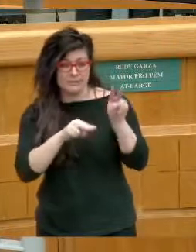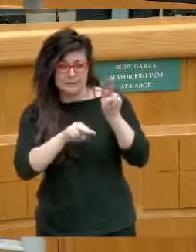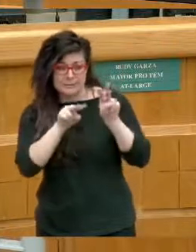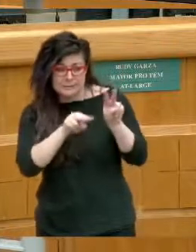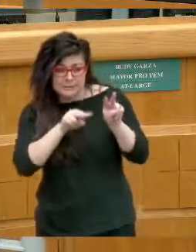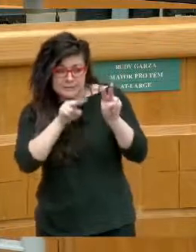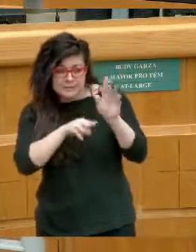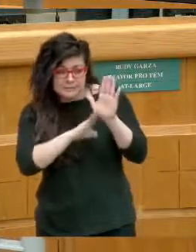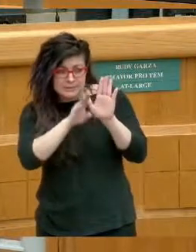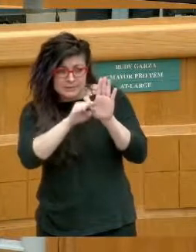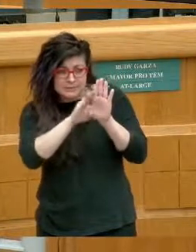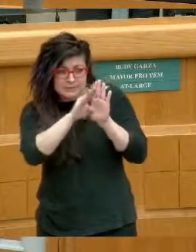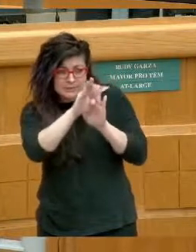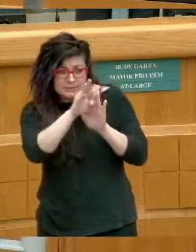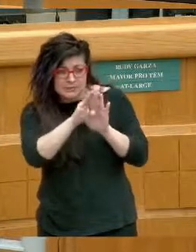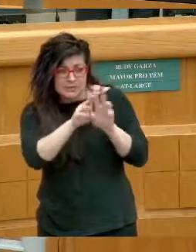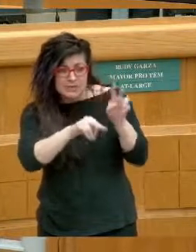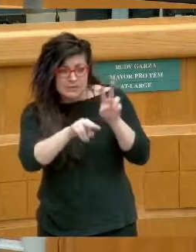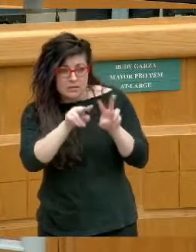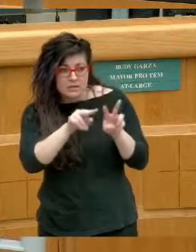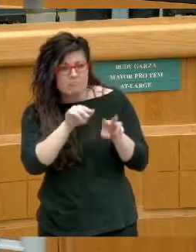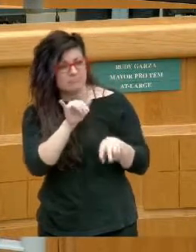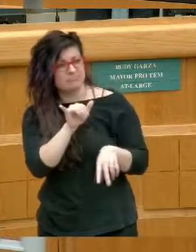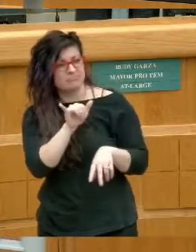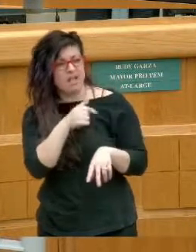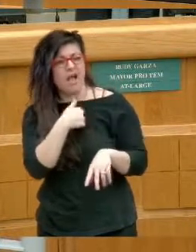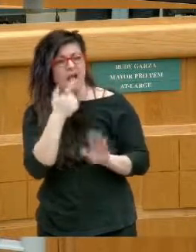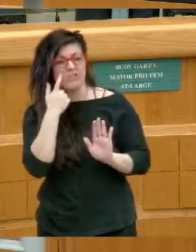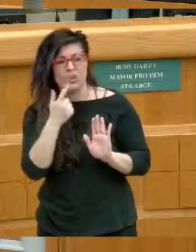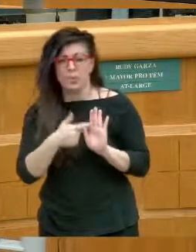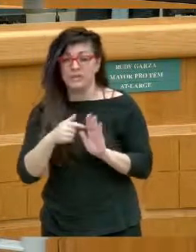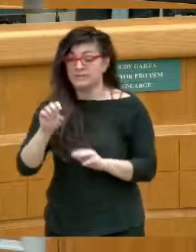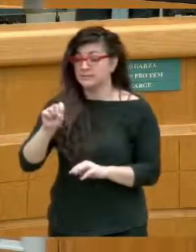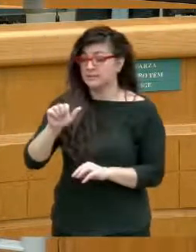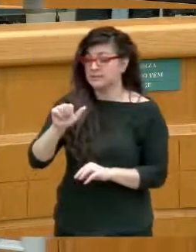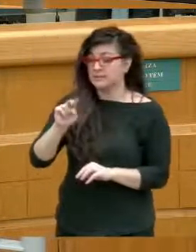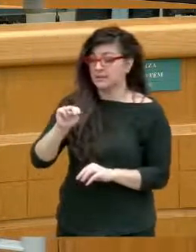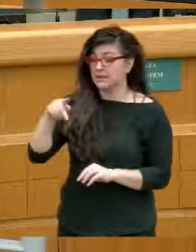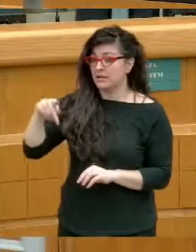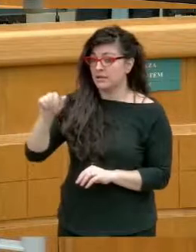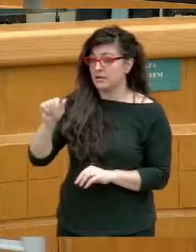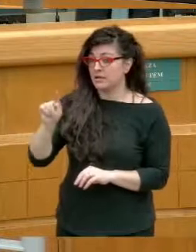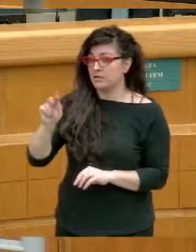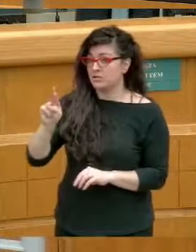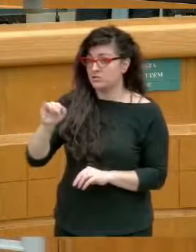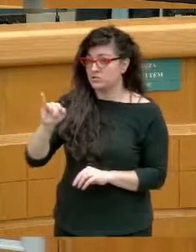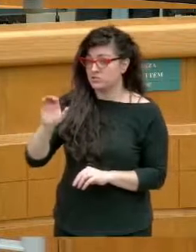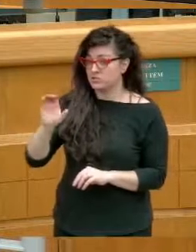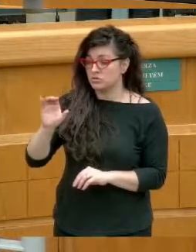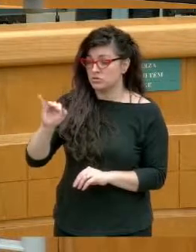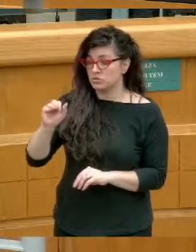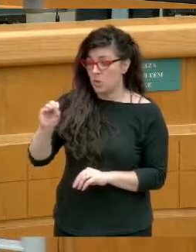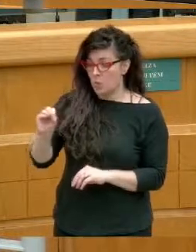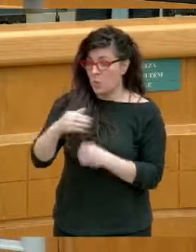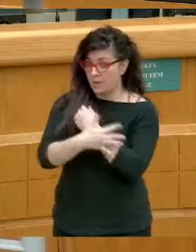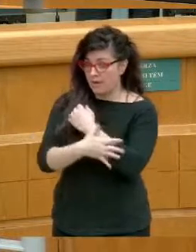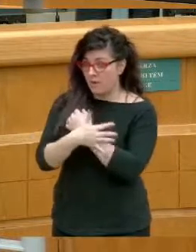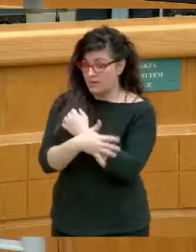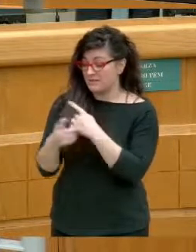week now, is San Patricio County since May 1st has had a steady increase in the number of